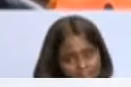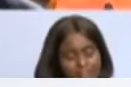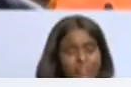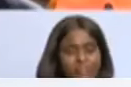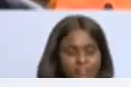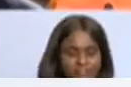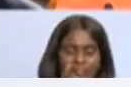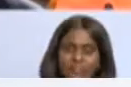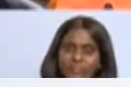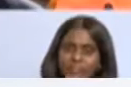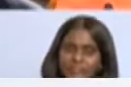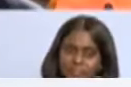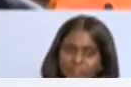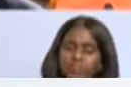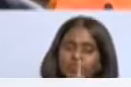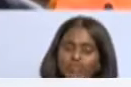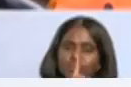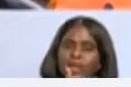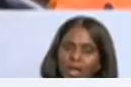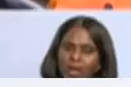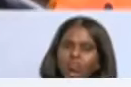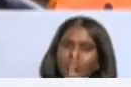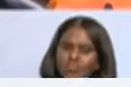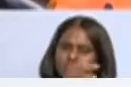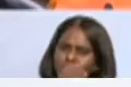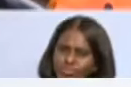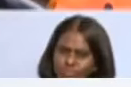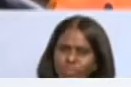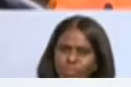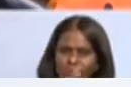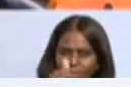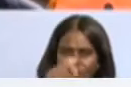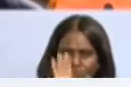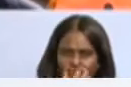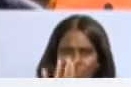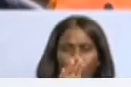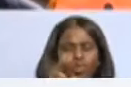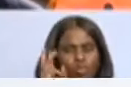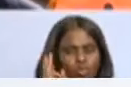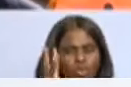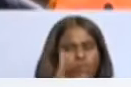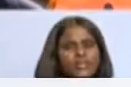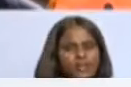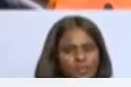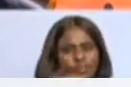for once run genuine businesses, and you will be supported by your government.